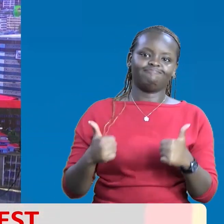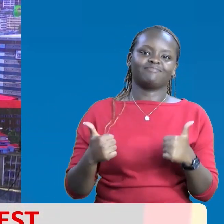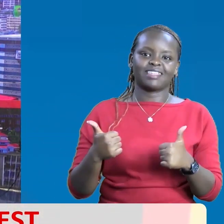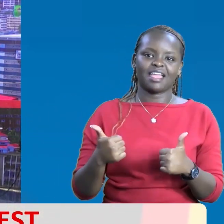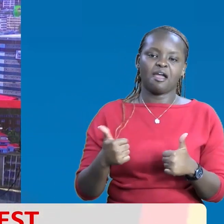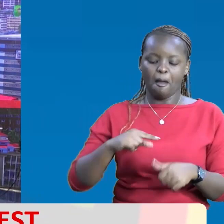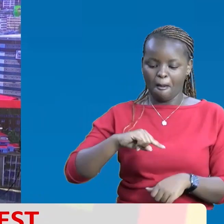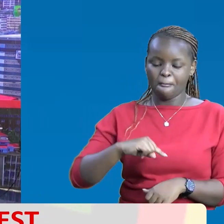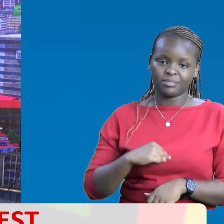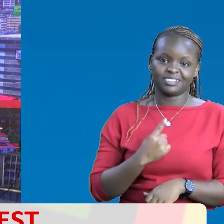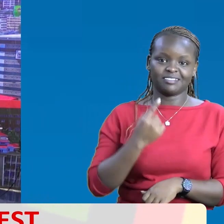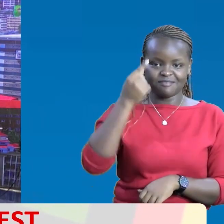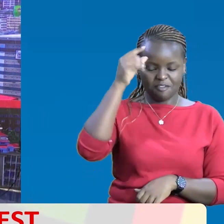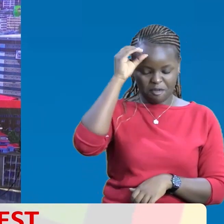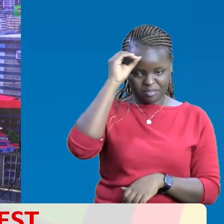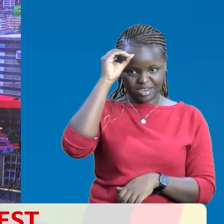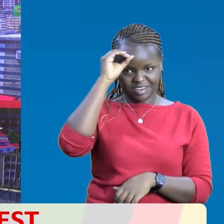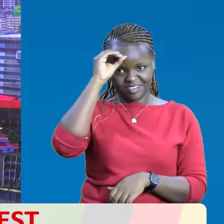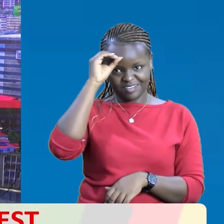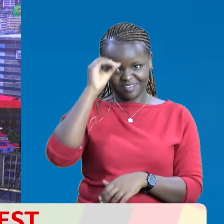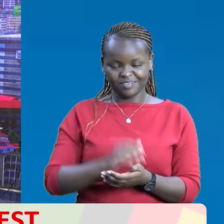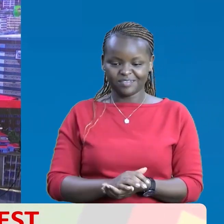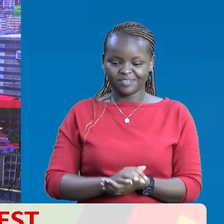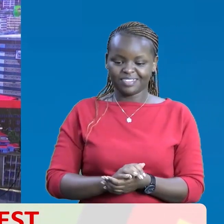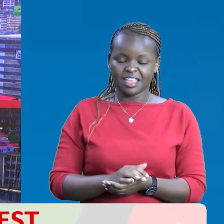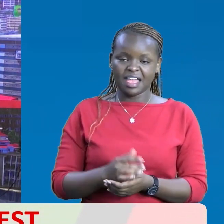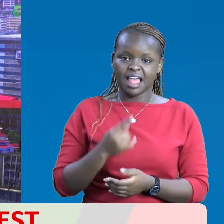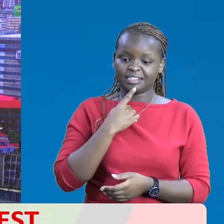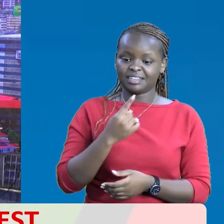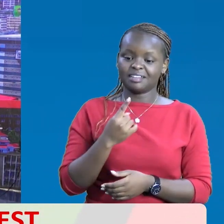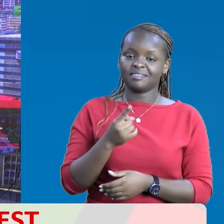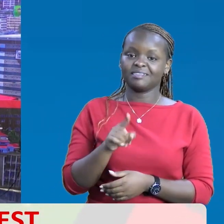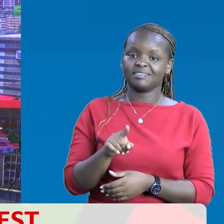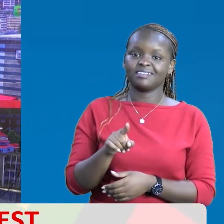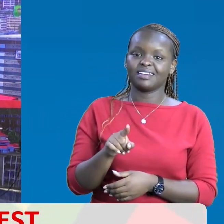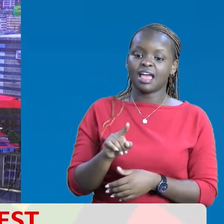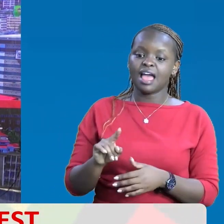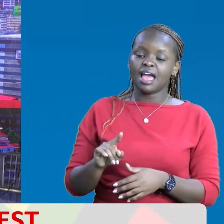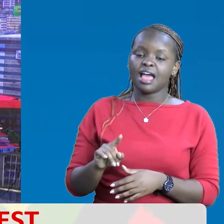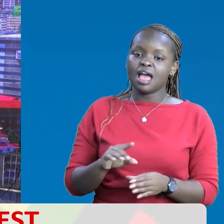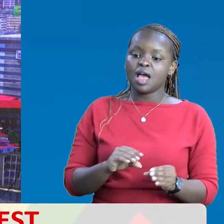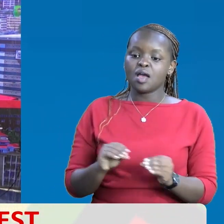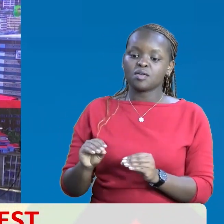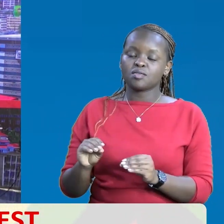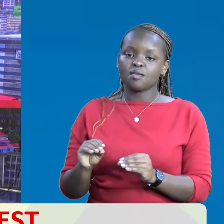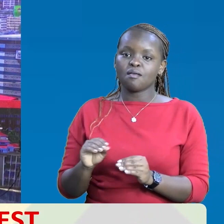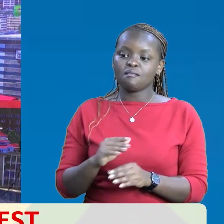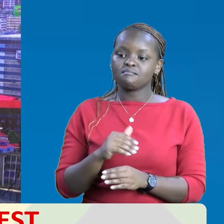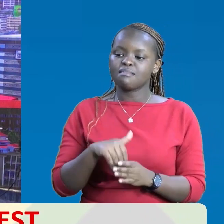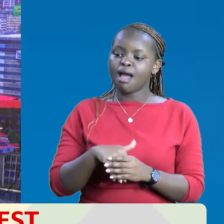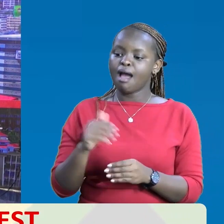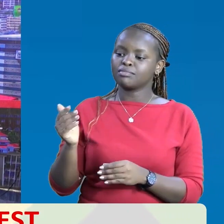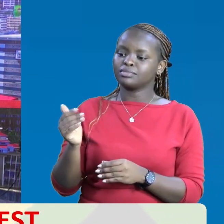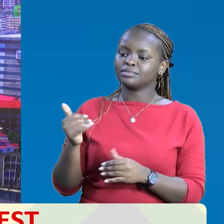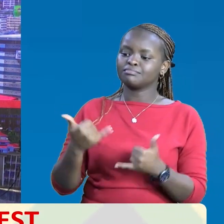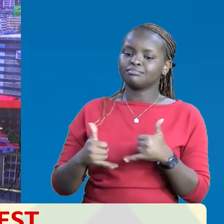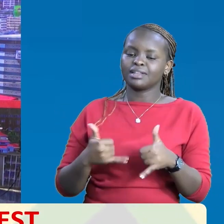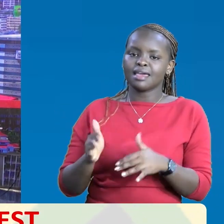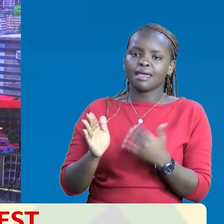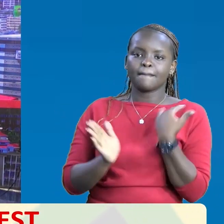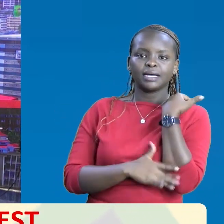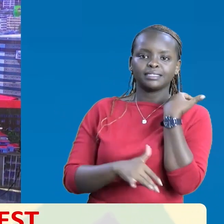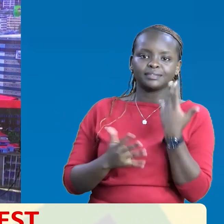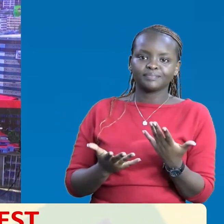opinion. But anyway, let's nikwambie, ukienda hapa hivi nje utiteguke hapa hivi nje za vibaya, you'll